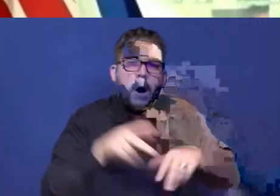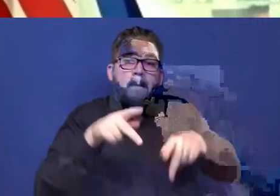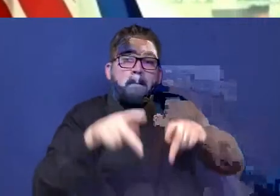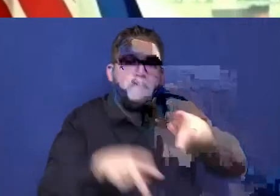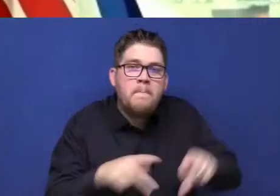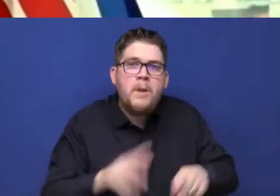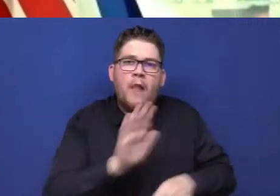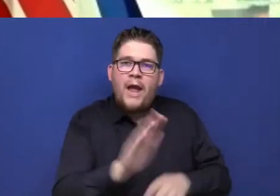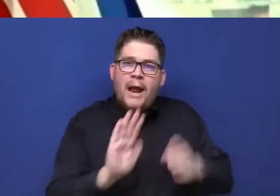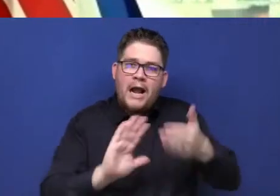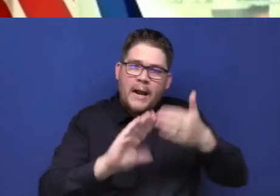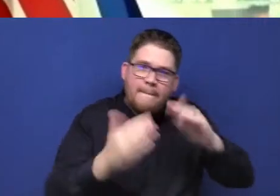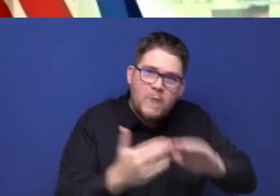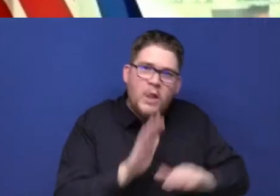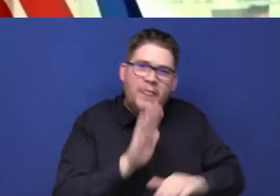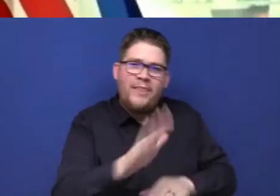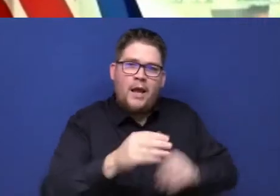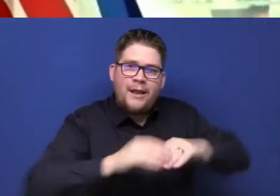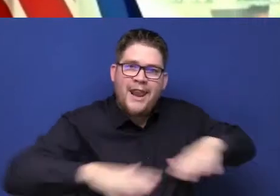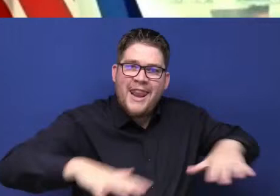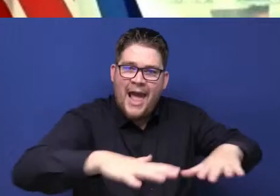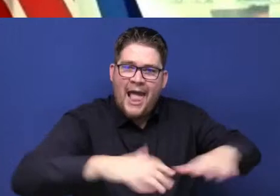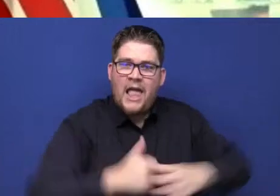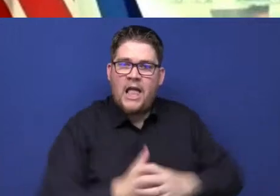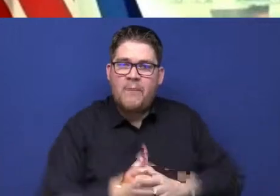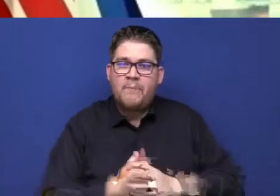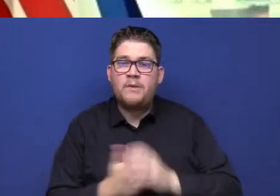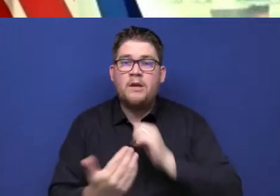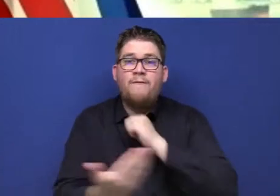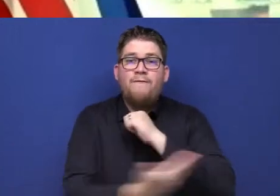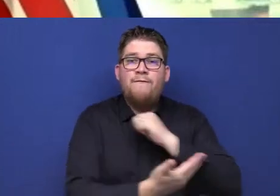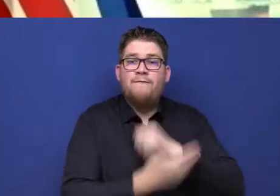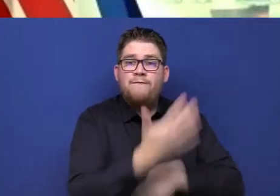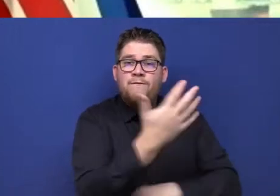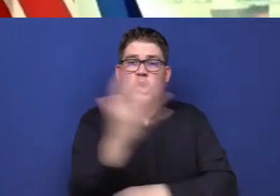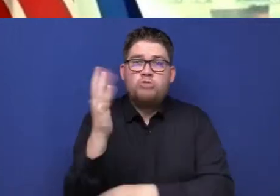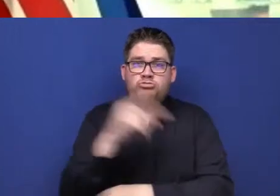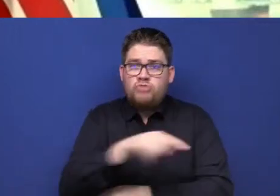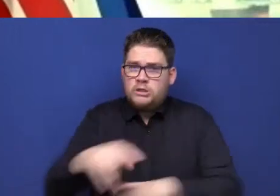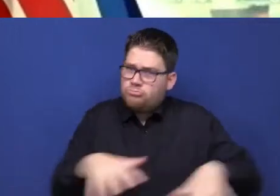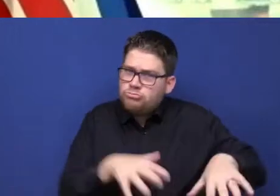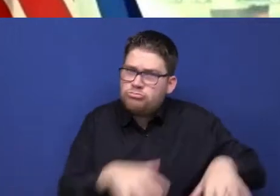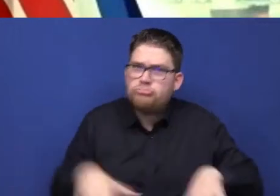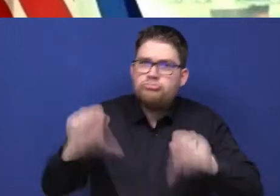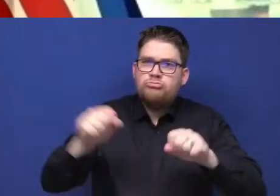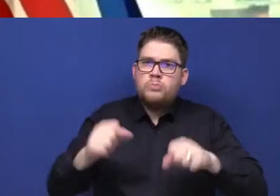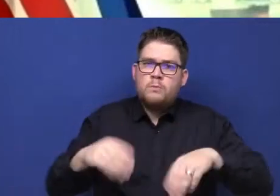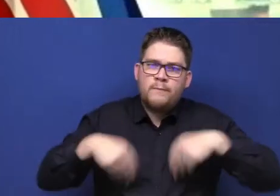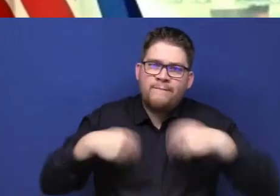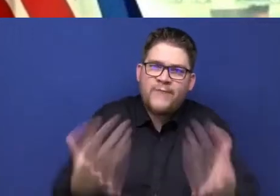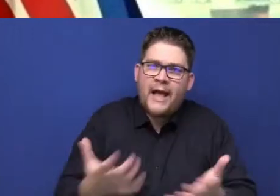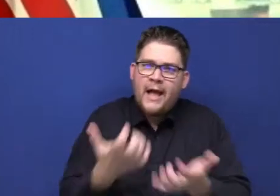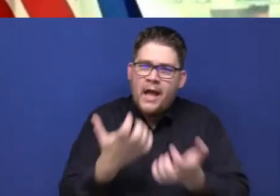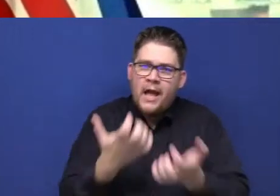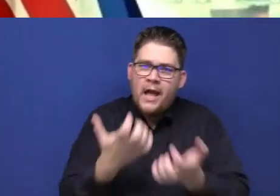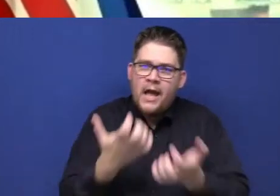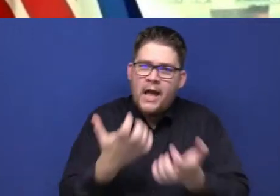us, and to suggest that memo is indicated of something wrong is just